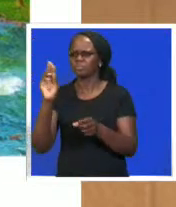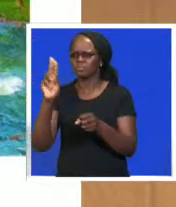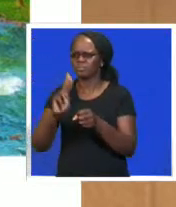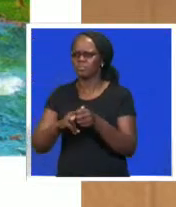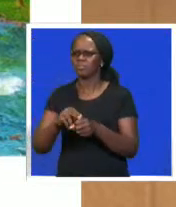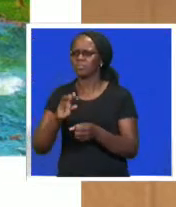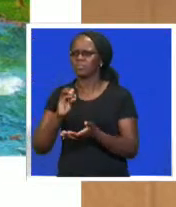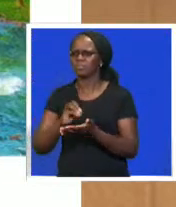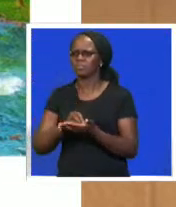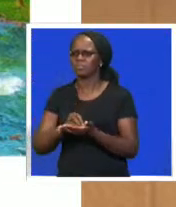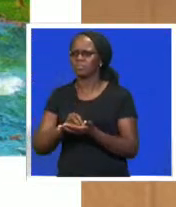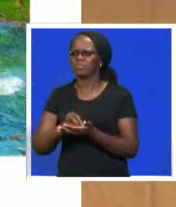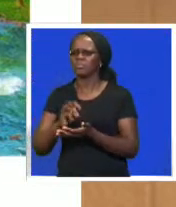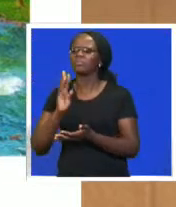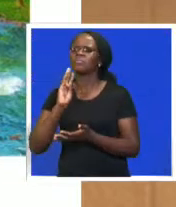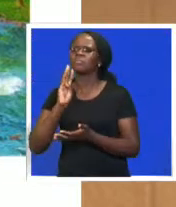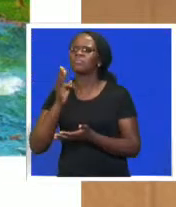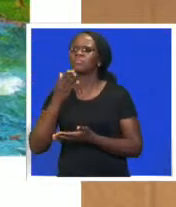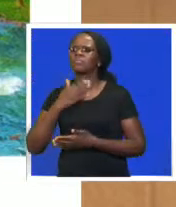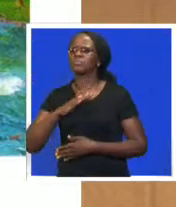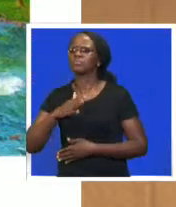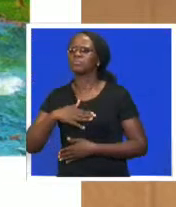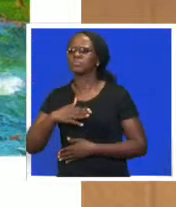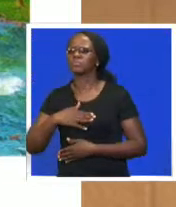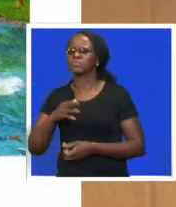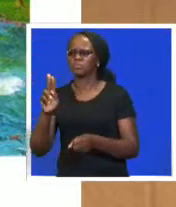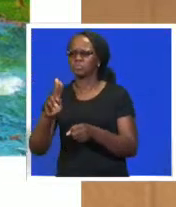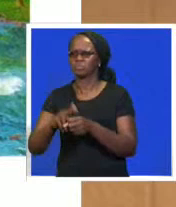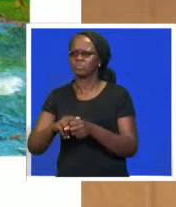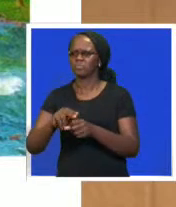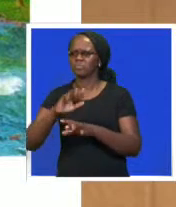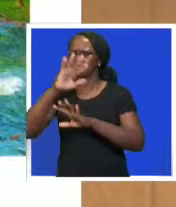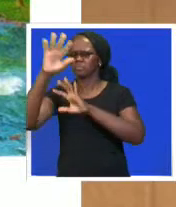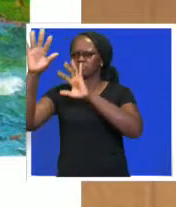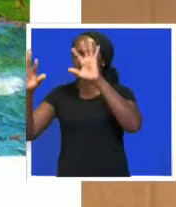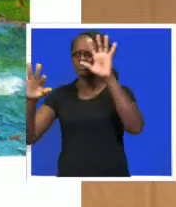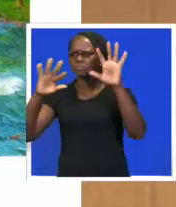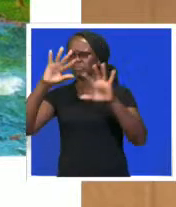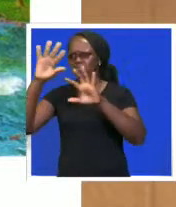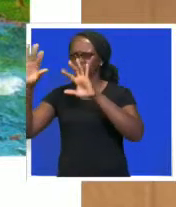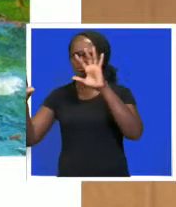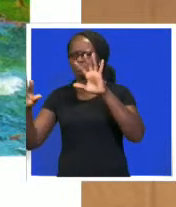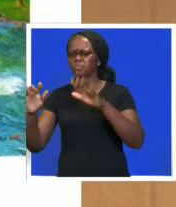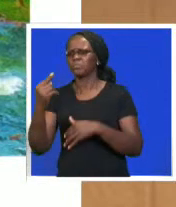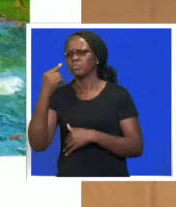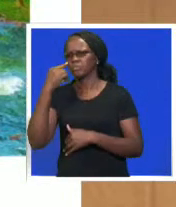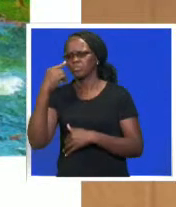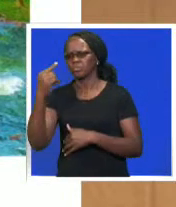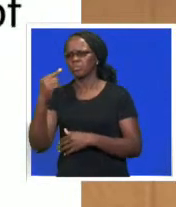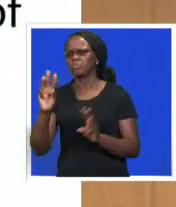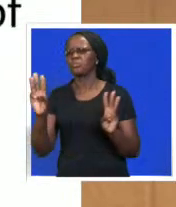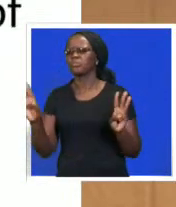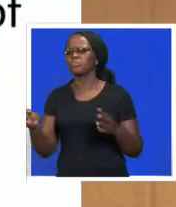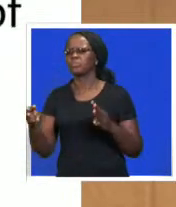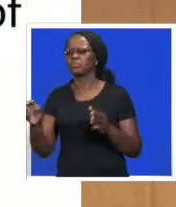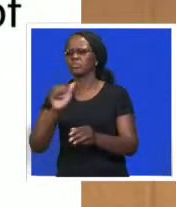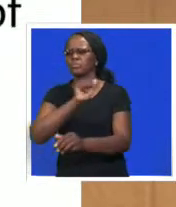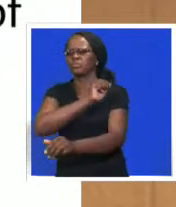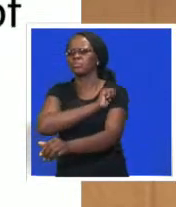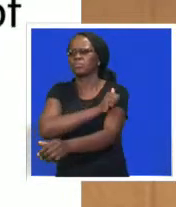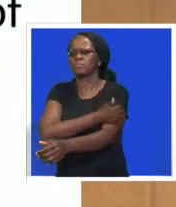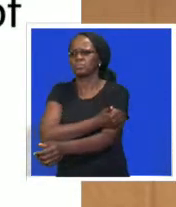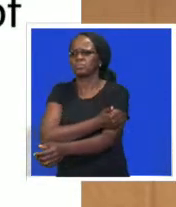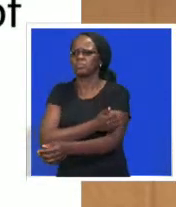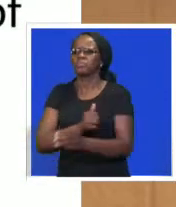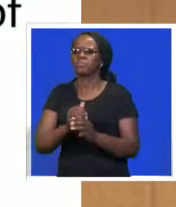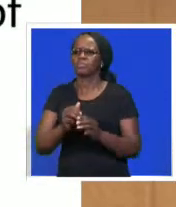there is the sky. So we're going to be looking at people's authority over creation.